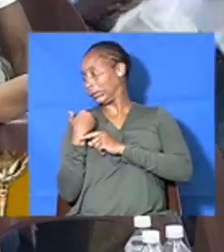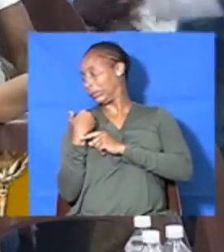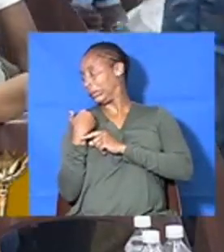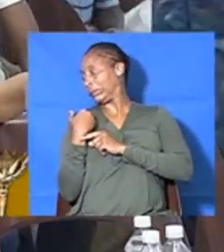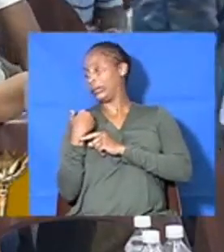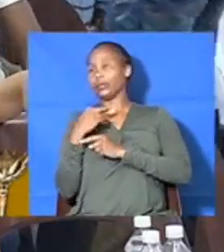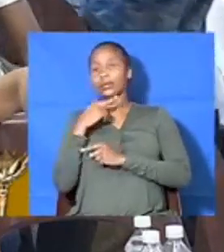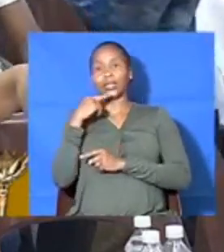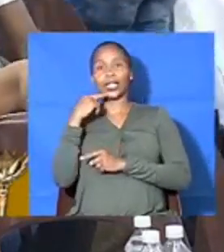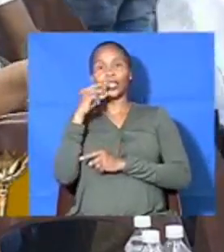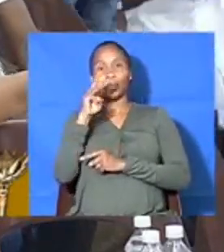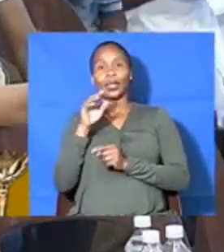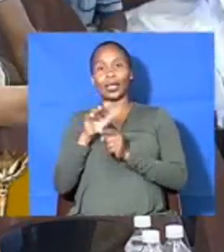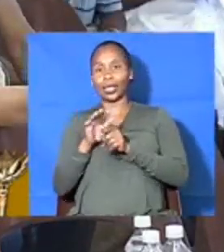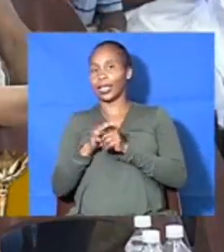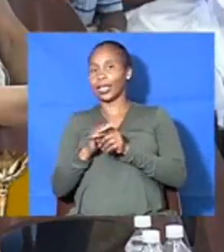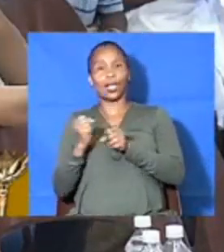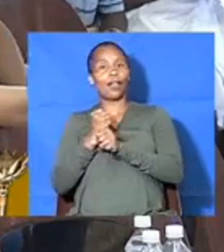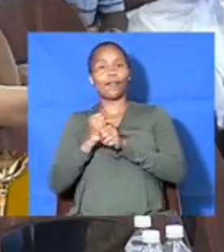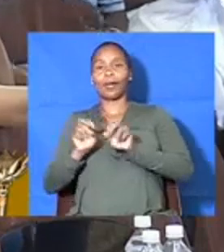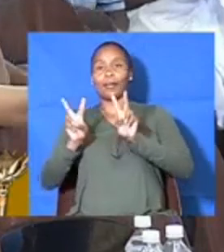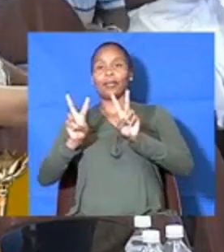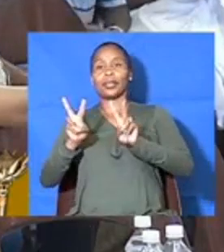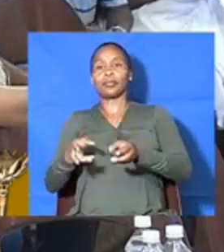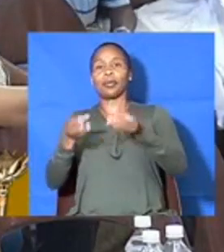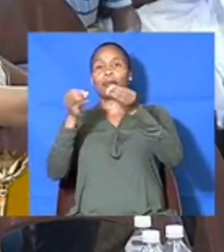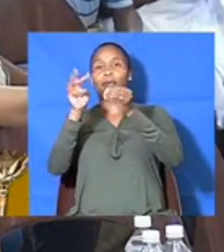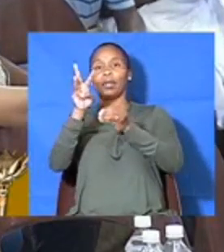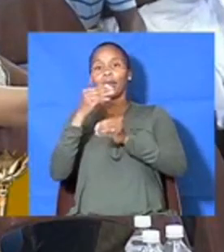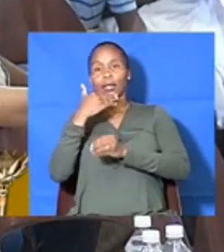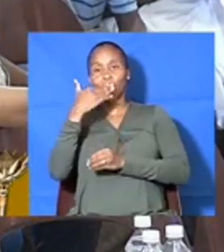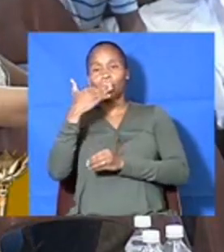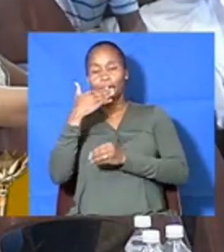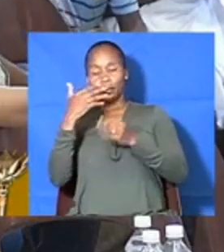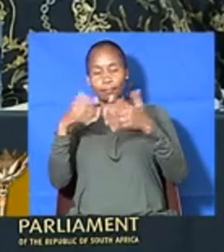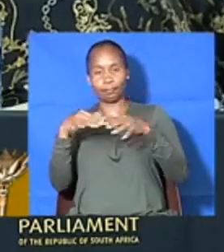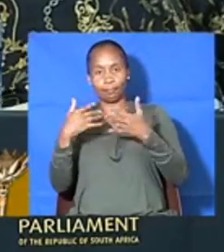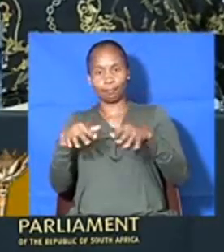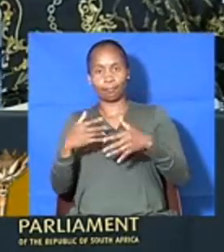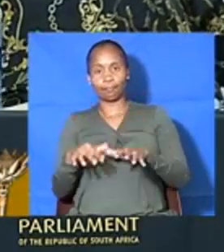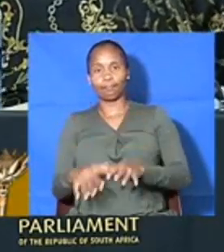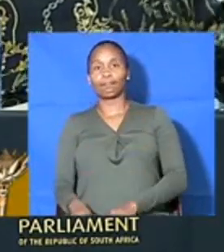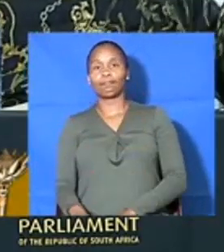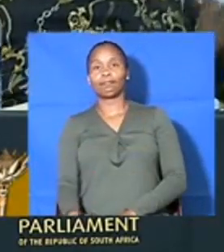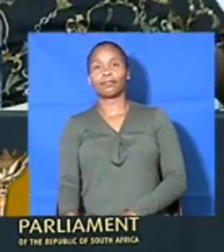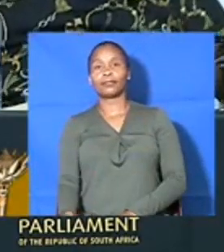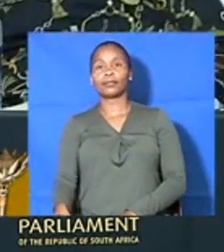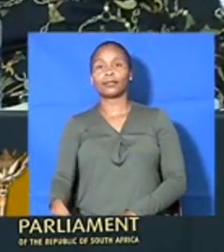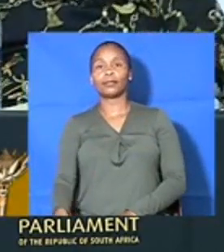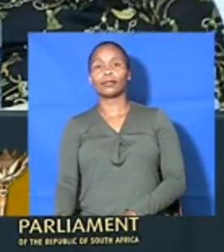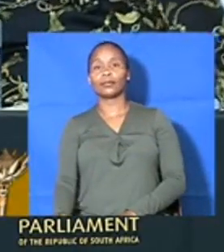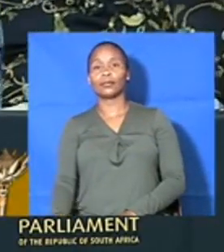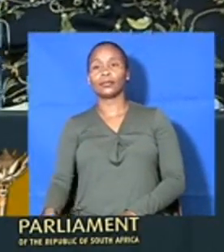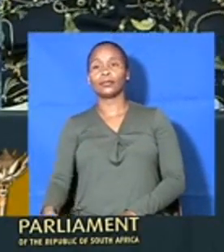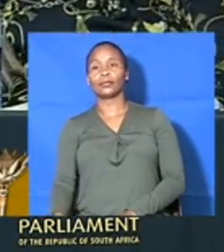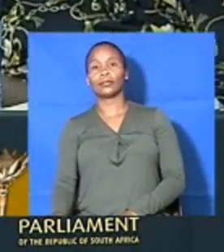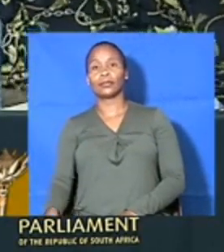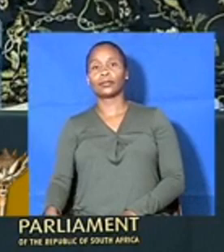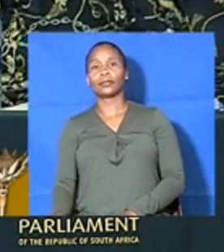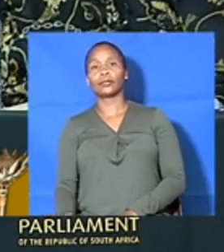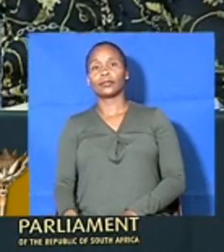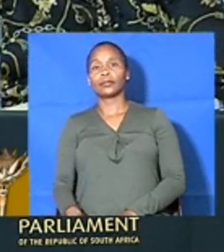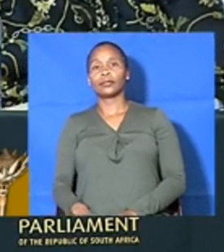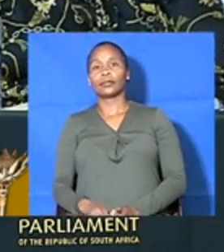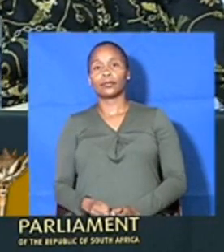said, I'm a member of a medical aid, therefore I'm able to access healthcare